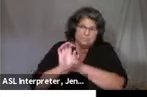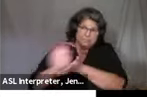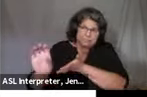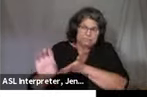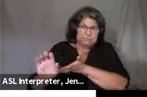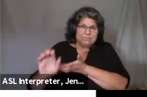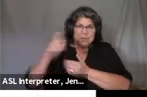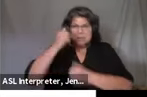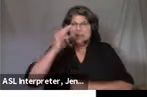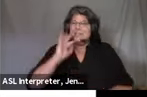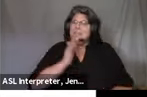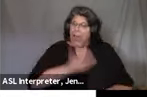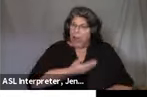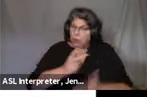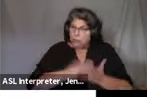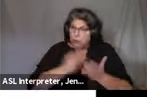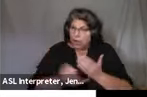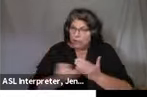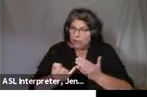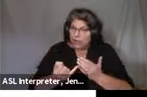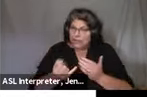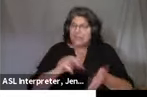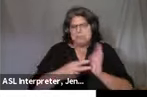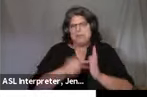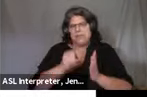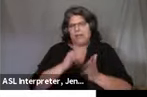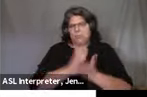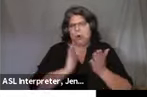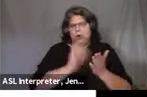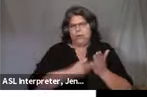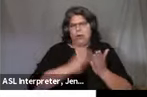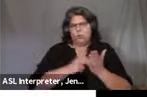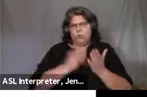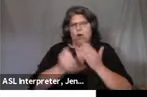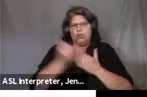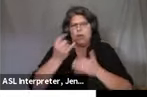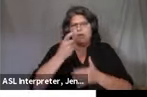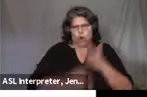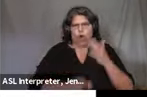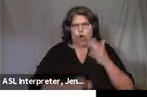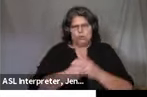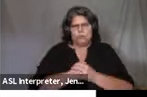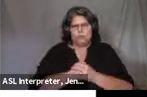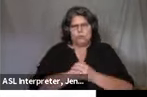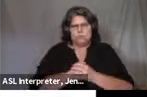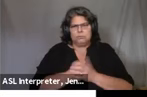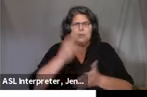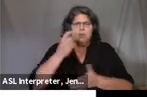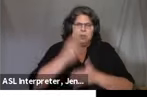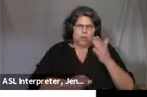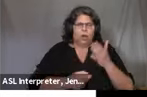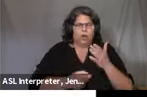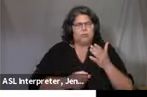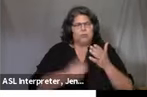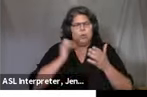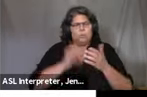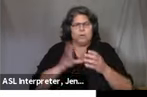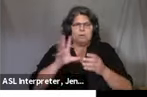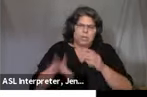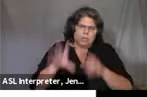our project, it's a project cost. So it'll be the cost of doing so will be attributed to this